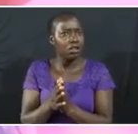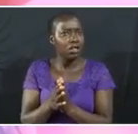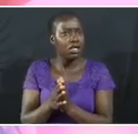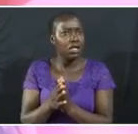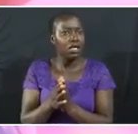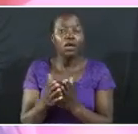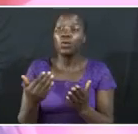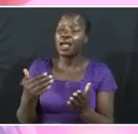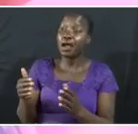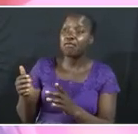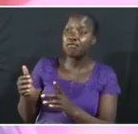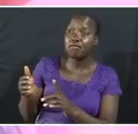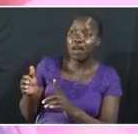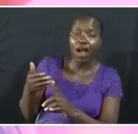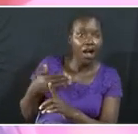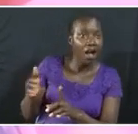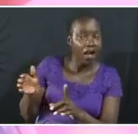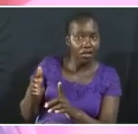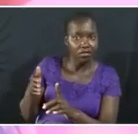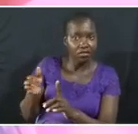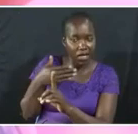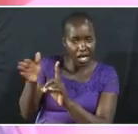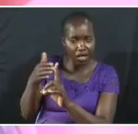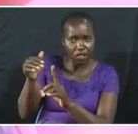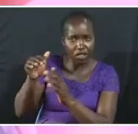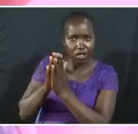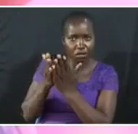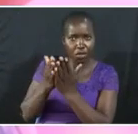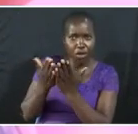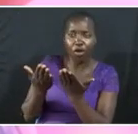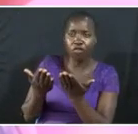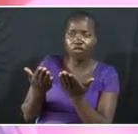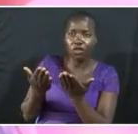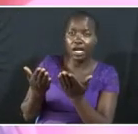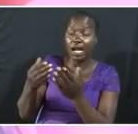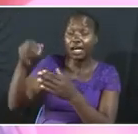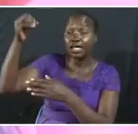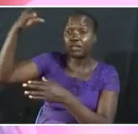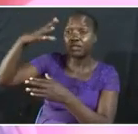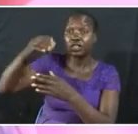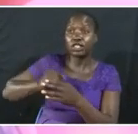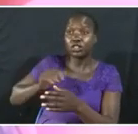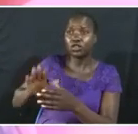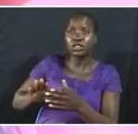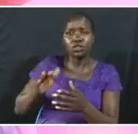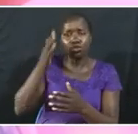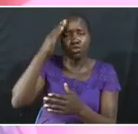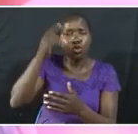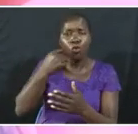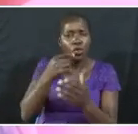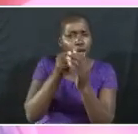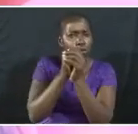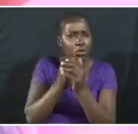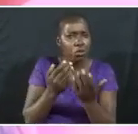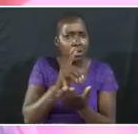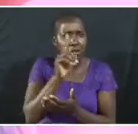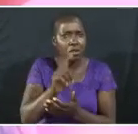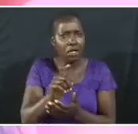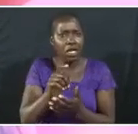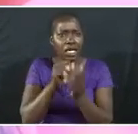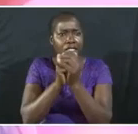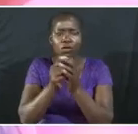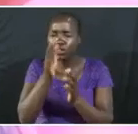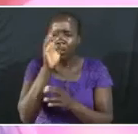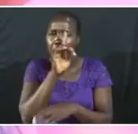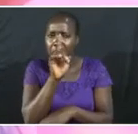have the harlot in Revelation, and we have her daughters, and we know who they are worshiping. Are they worshiping